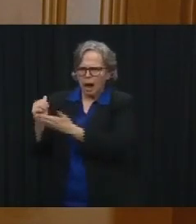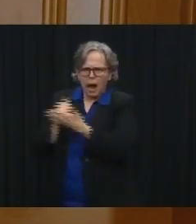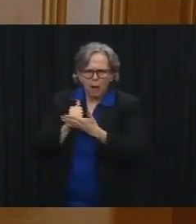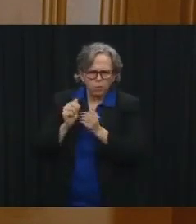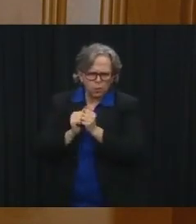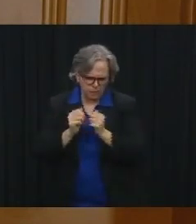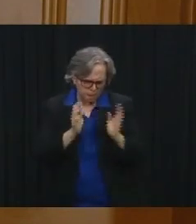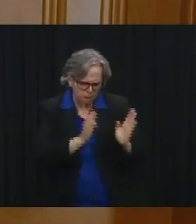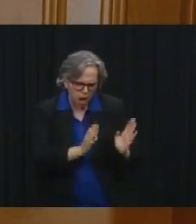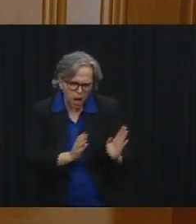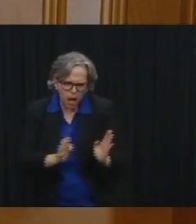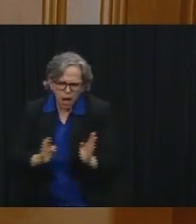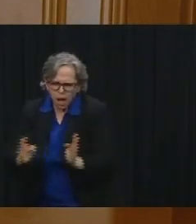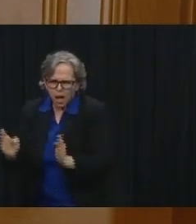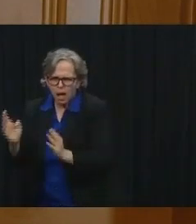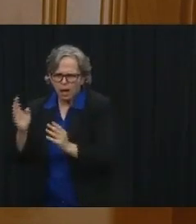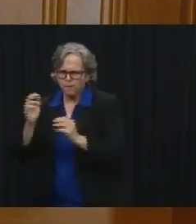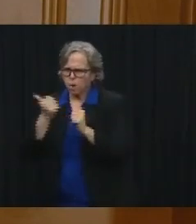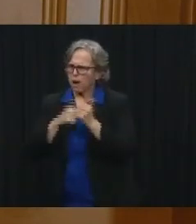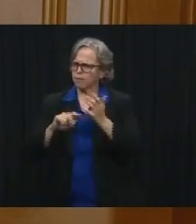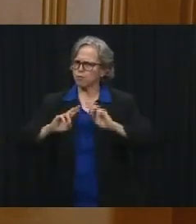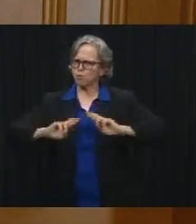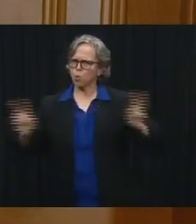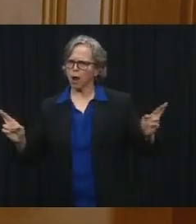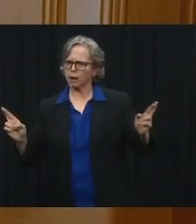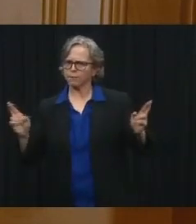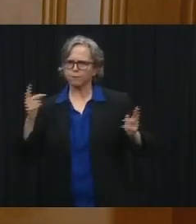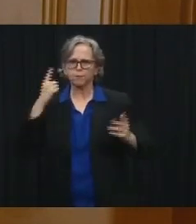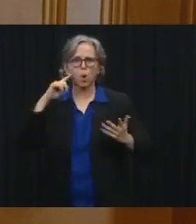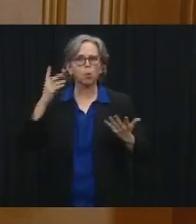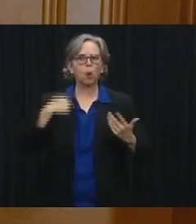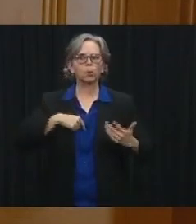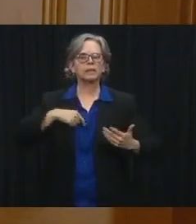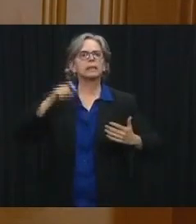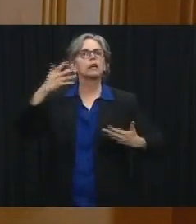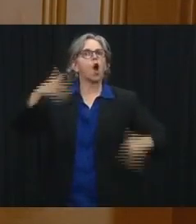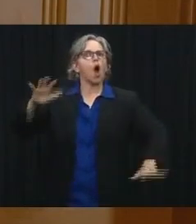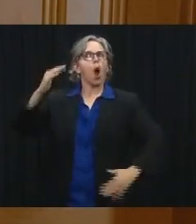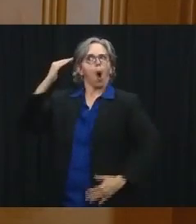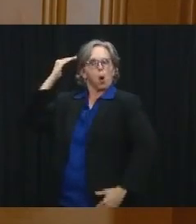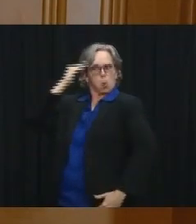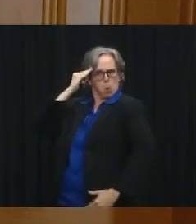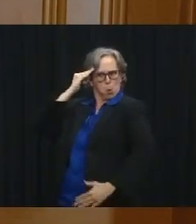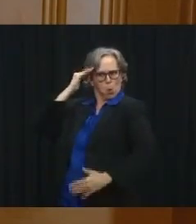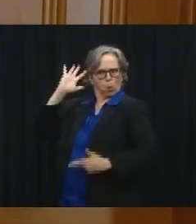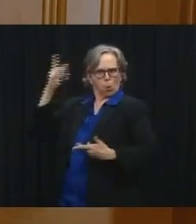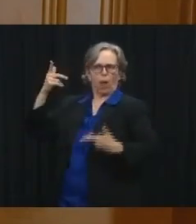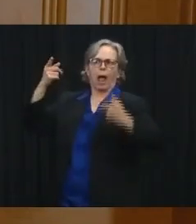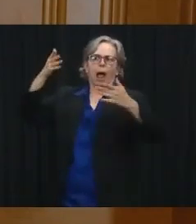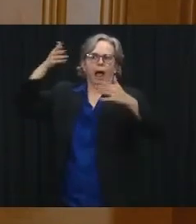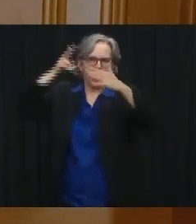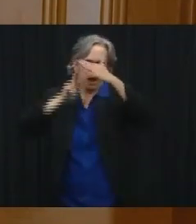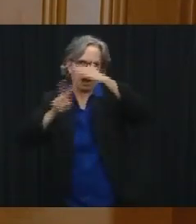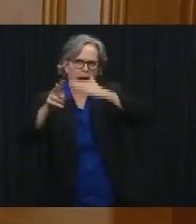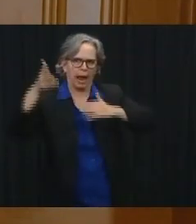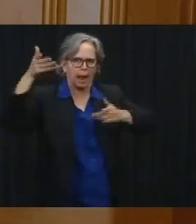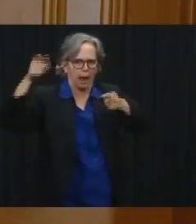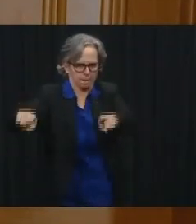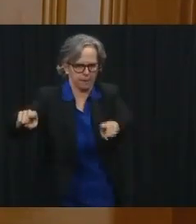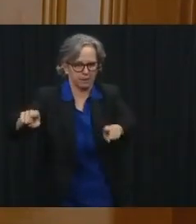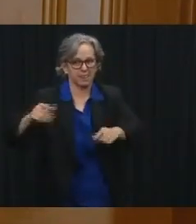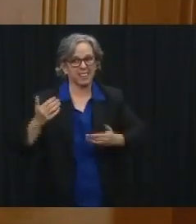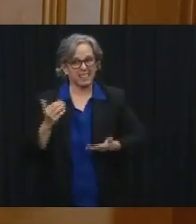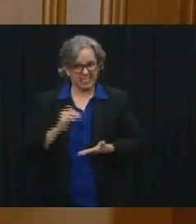planning as we get ready for what we know is coming. And again, we know what's coming because we've tracked